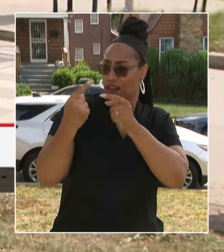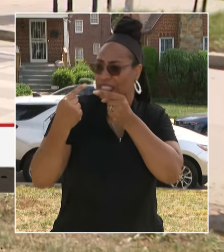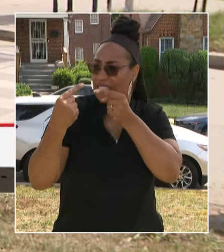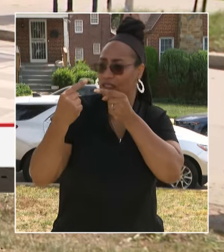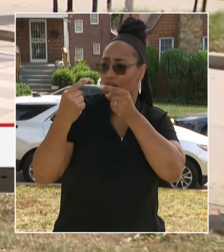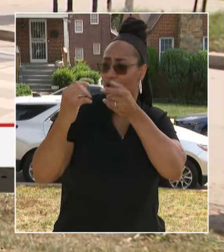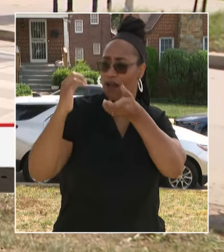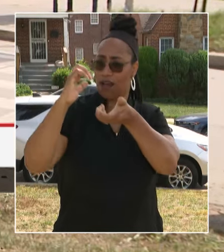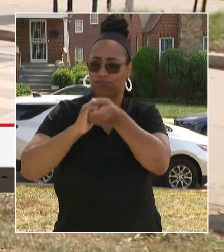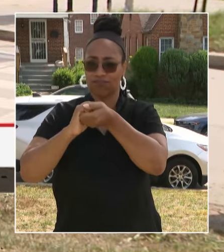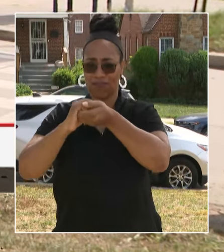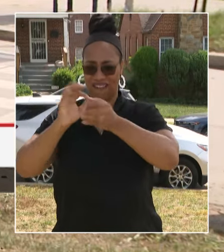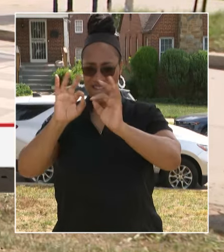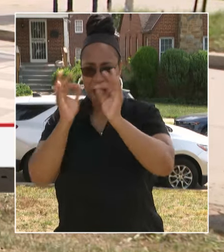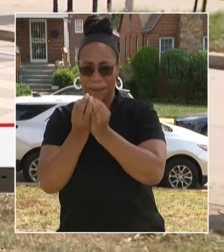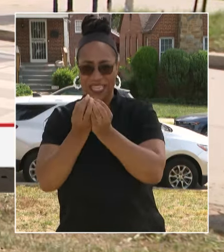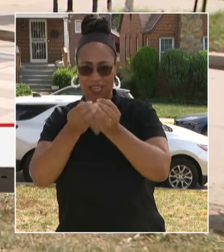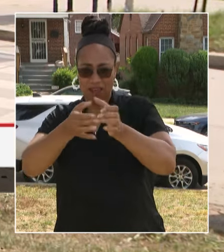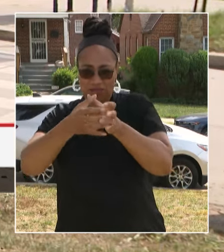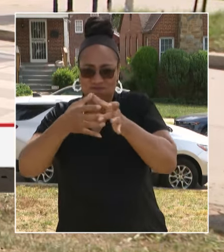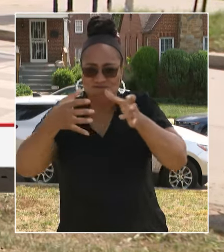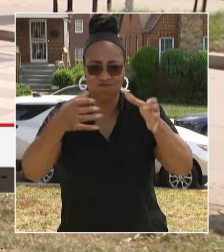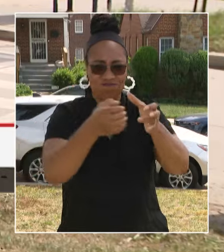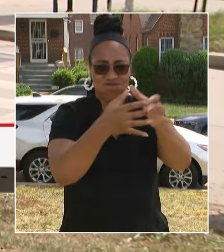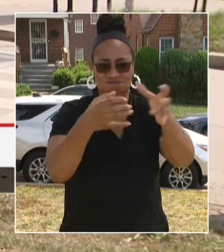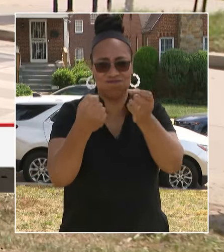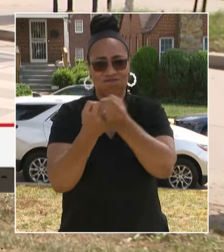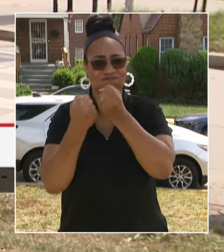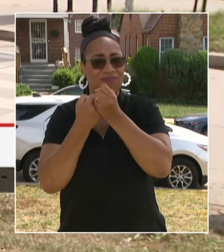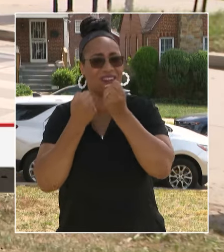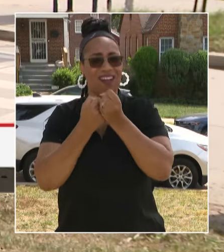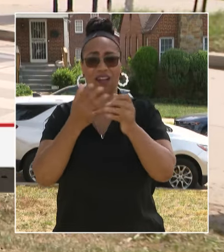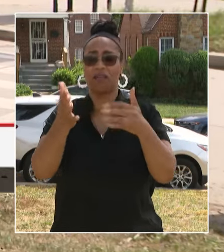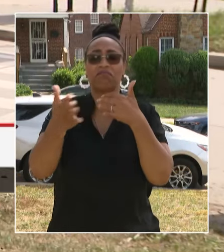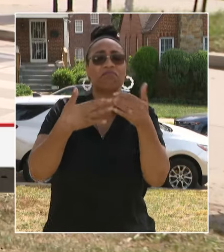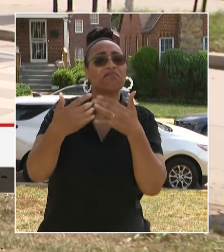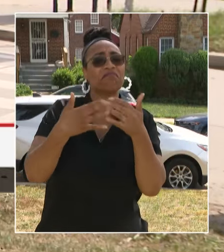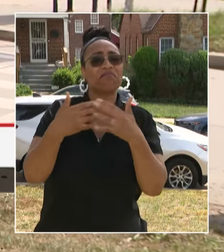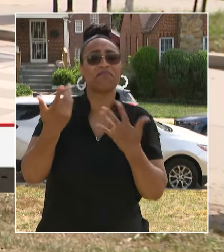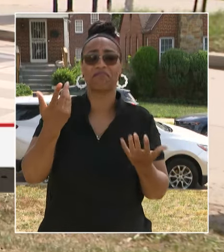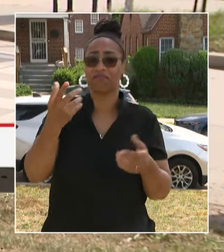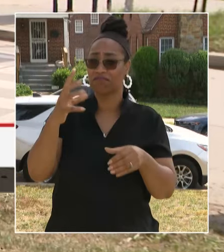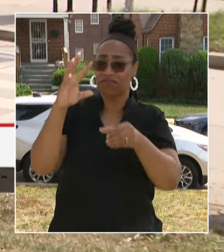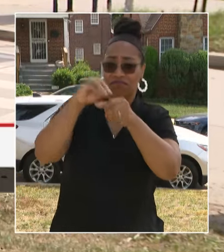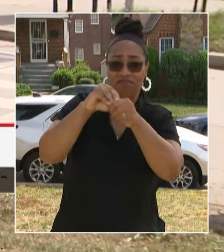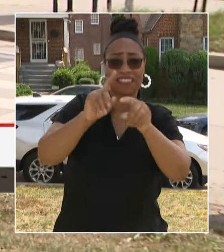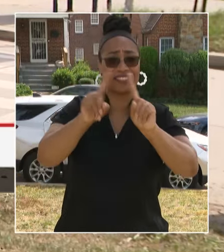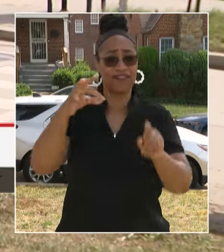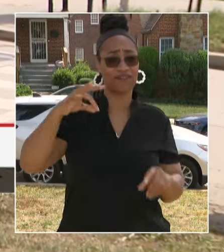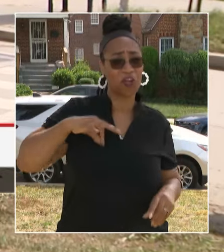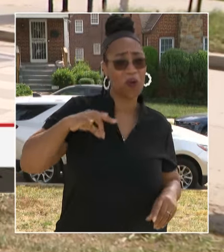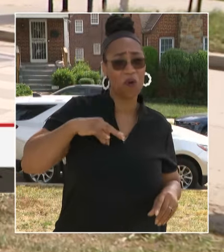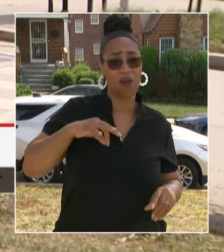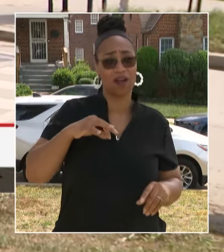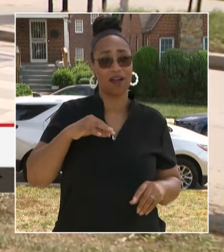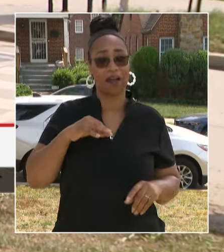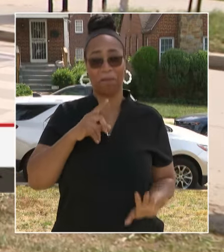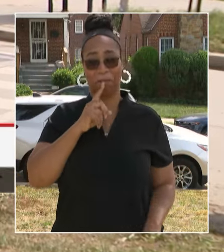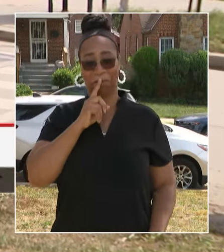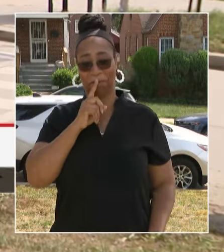with the council members who are here, because they all end up in a mega chapter, but that's okay. I tell them that all the